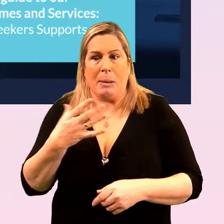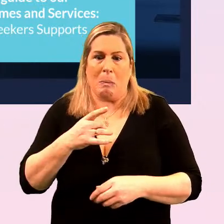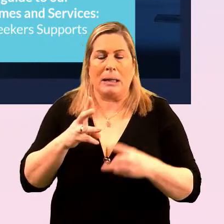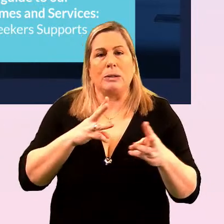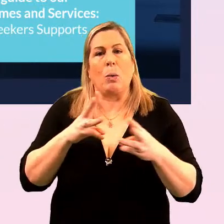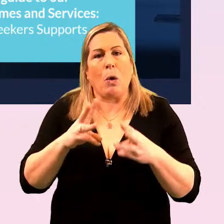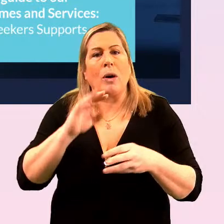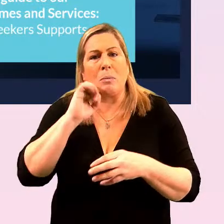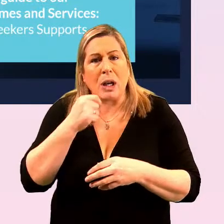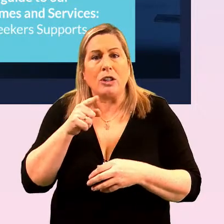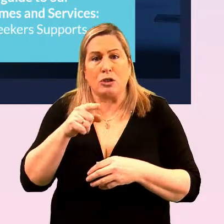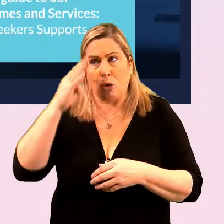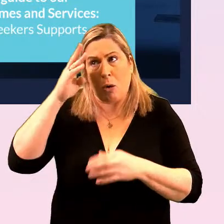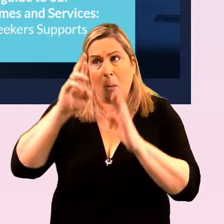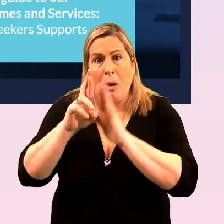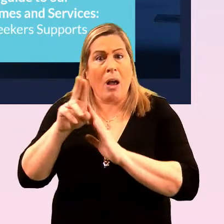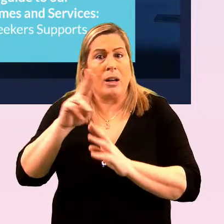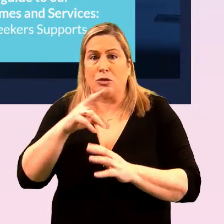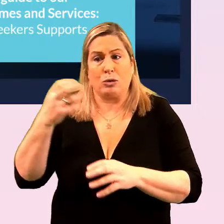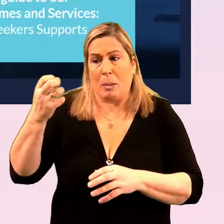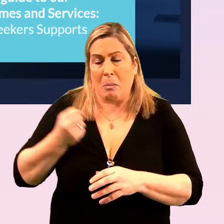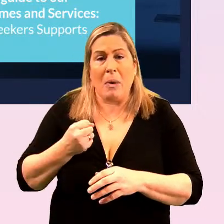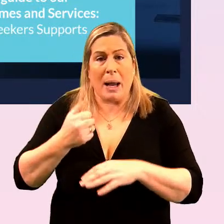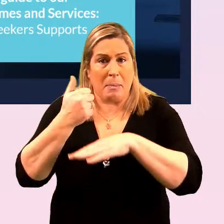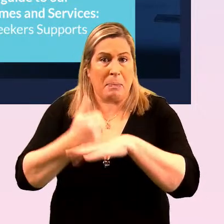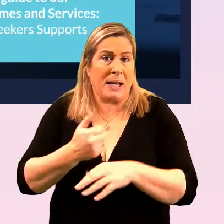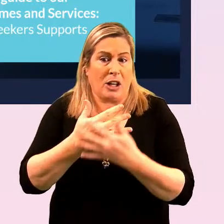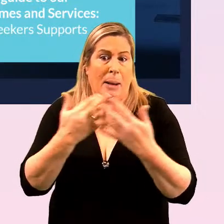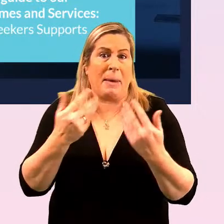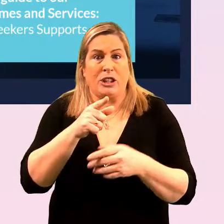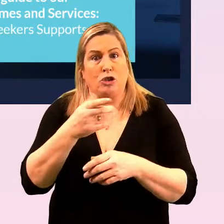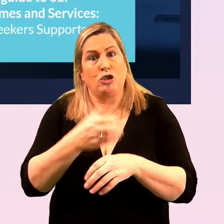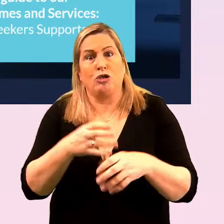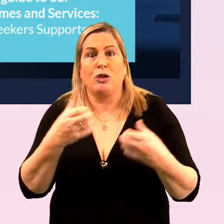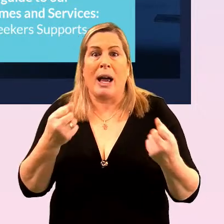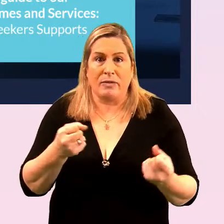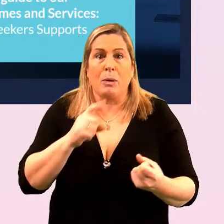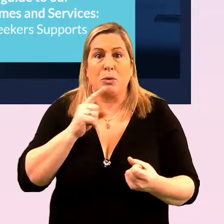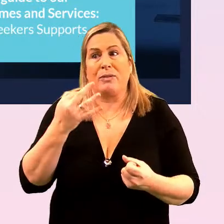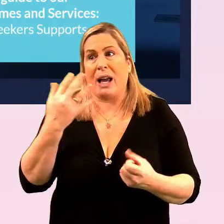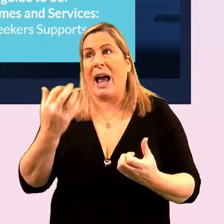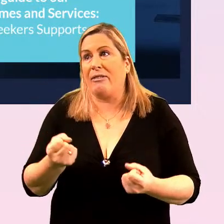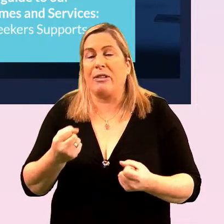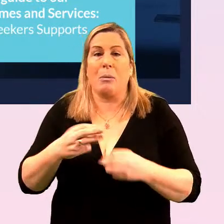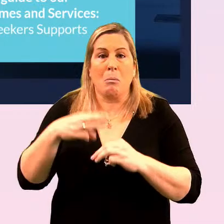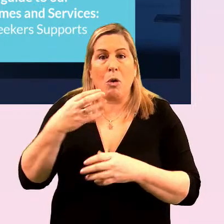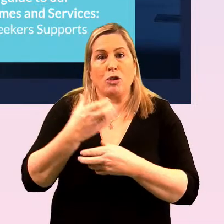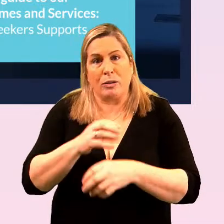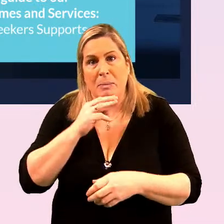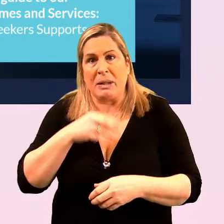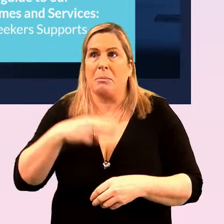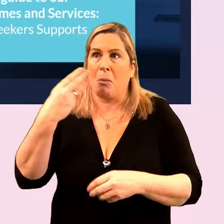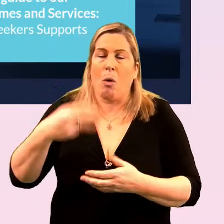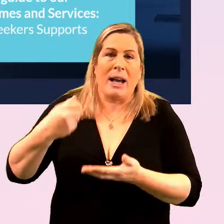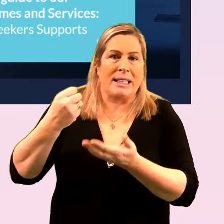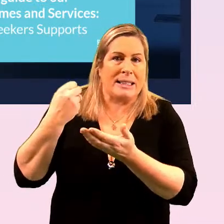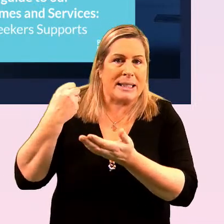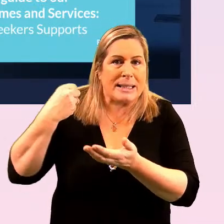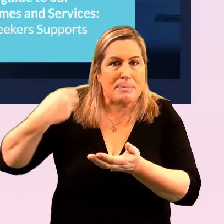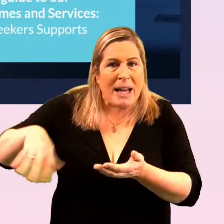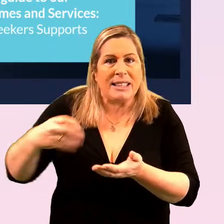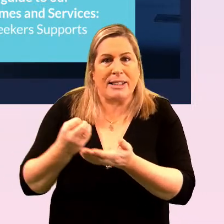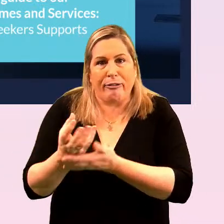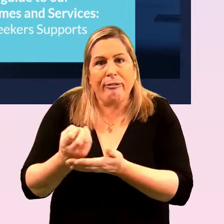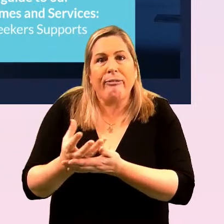because obviously your employer doesn't pay you on the basis of how many children you have, but obviously the more children you have, the more costly it is to run a family, to run a